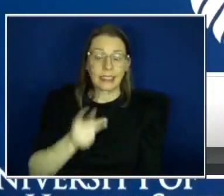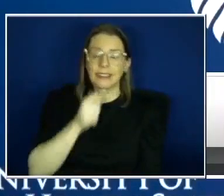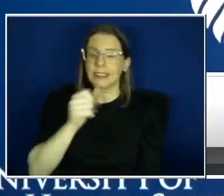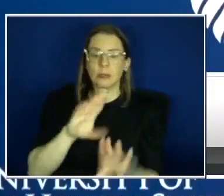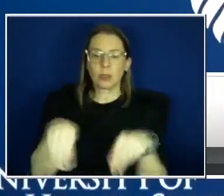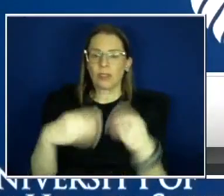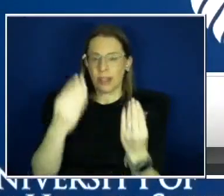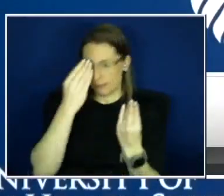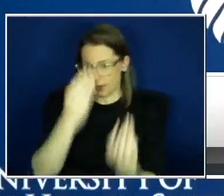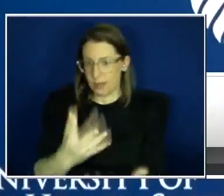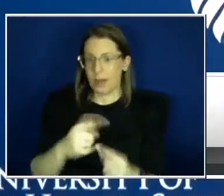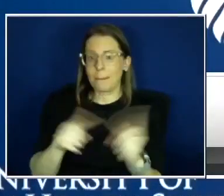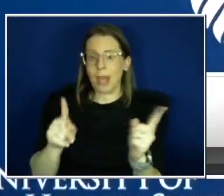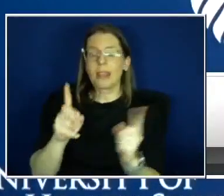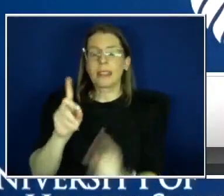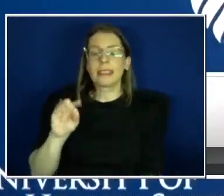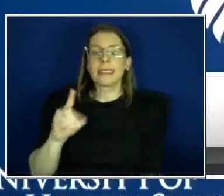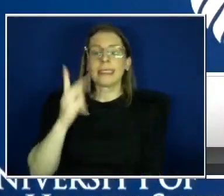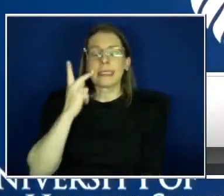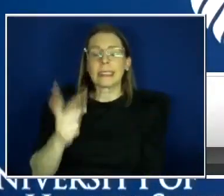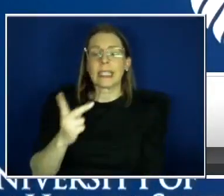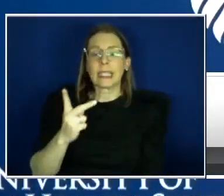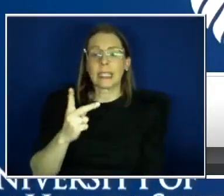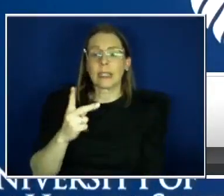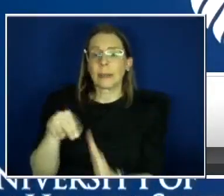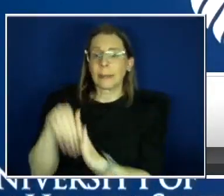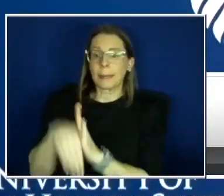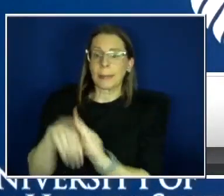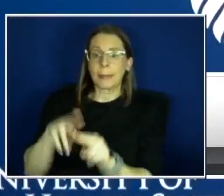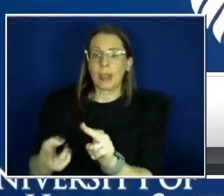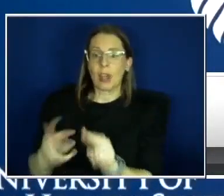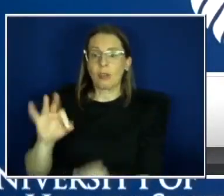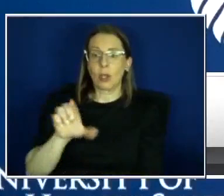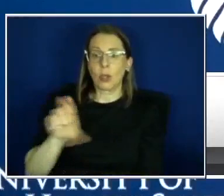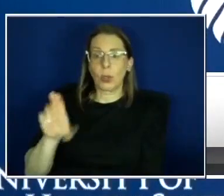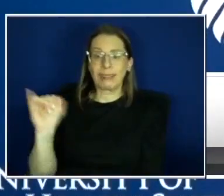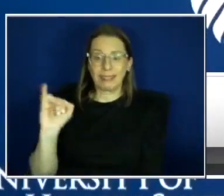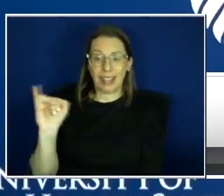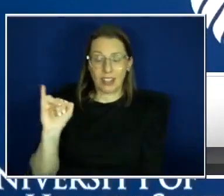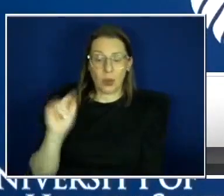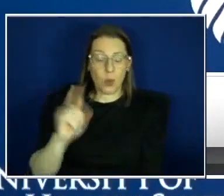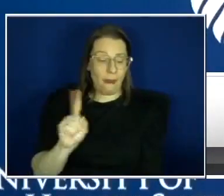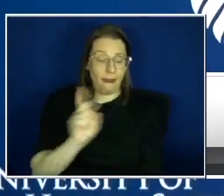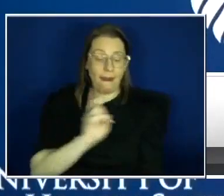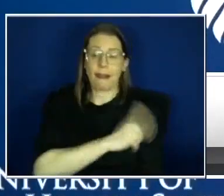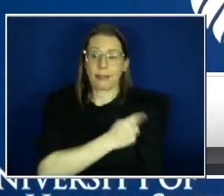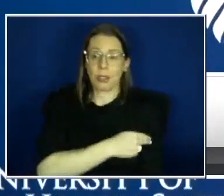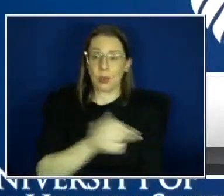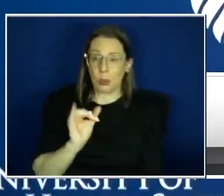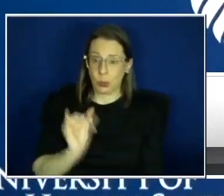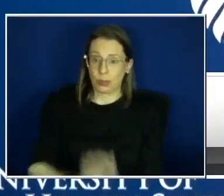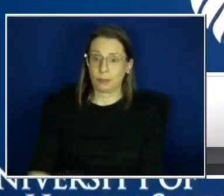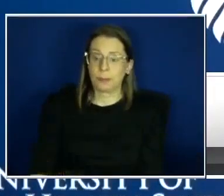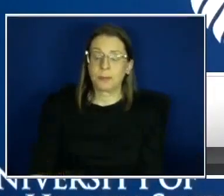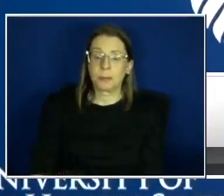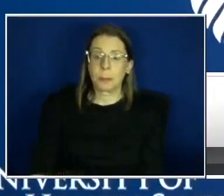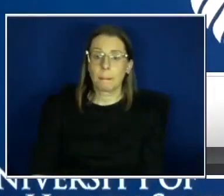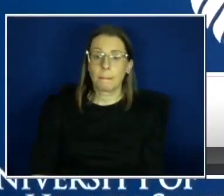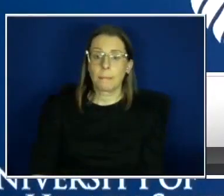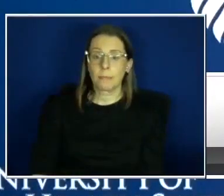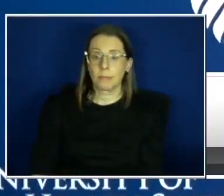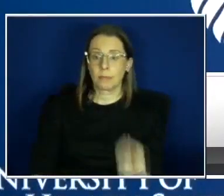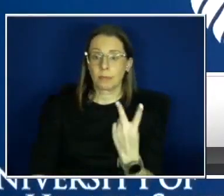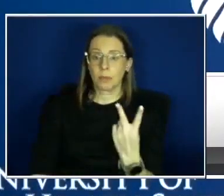information, but we did see a significant decrease of influenza infections in the hospital as well. Only 2